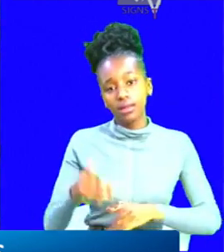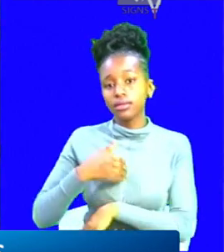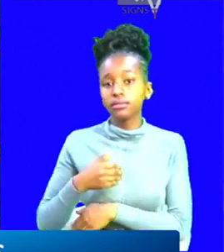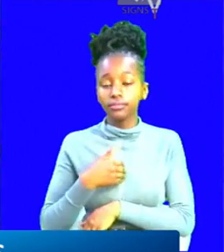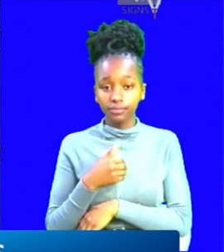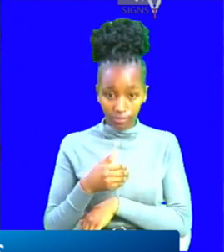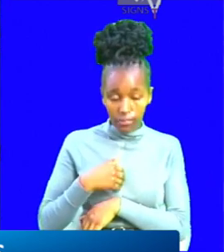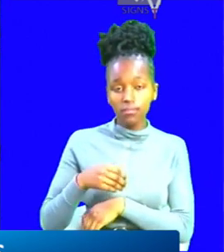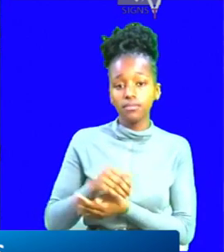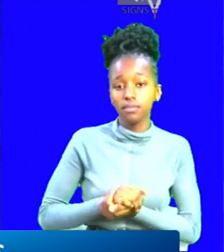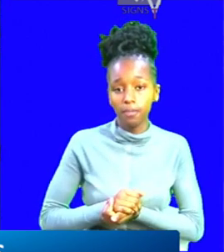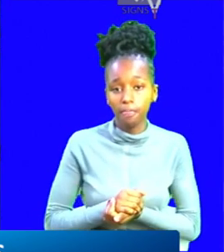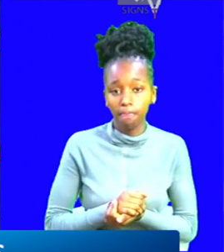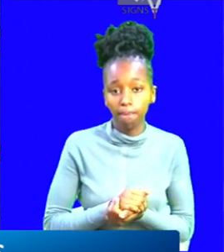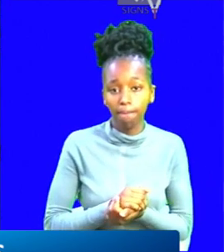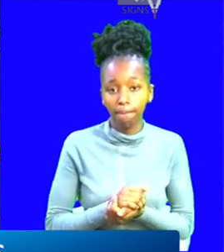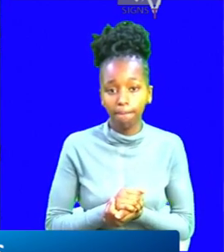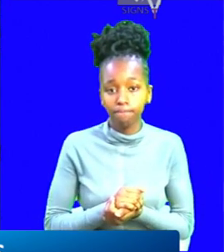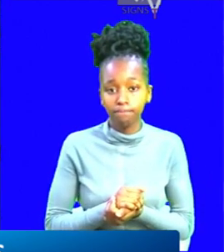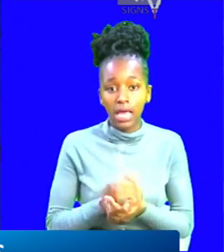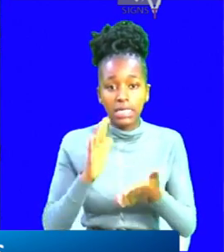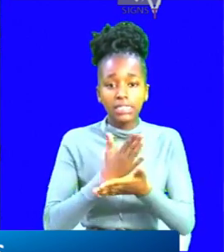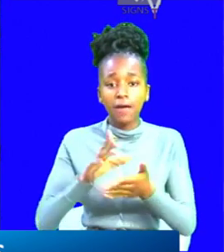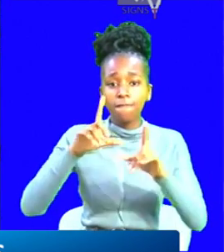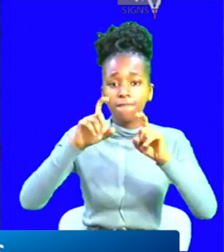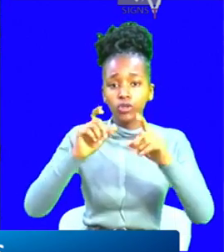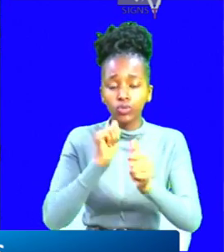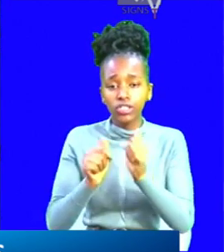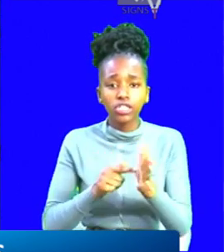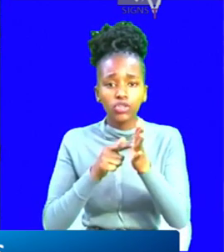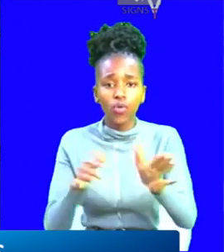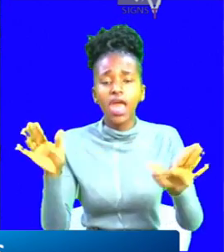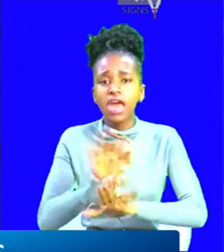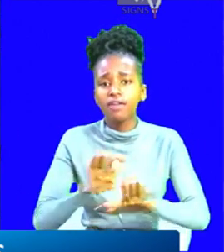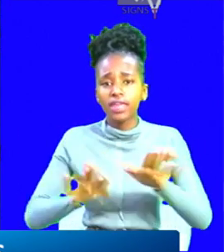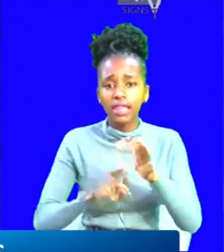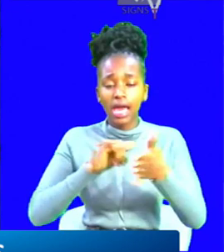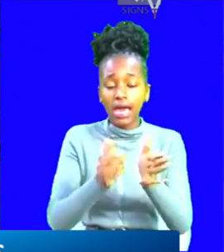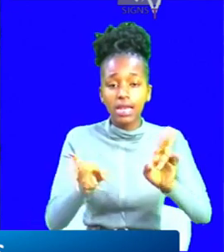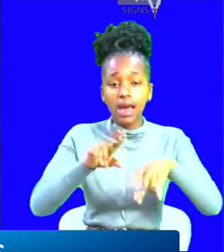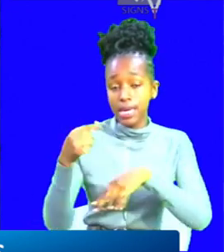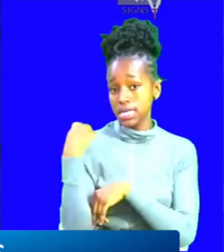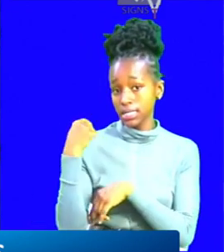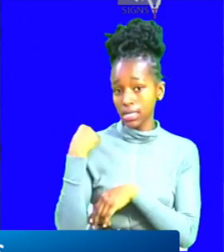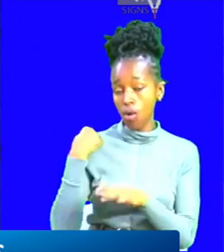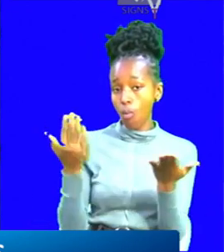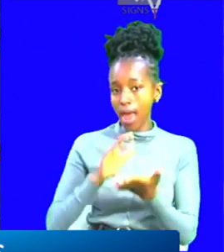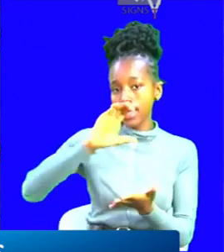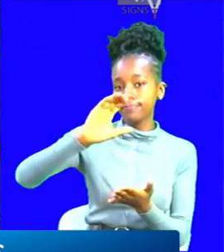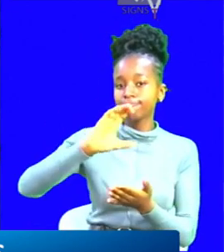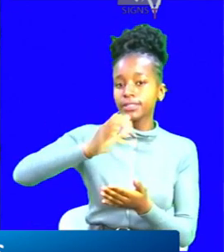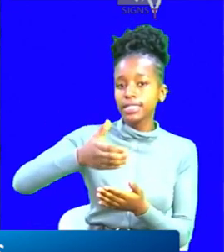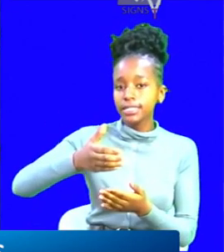pictures that were the order of the day yesterday in the city center as traders